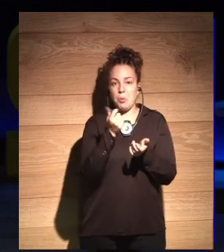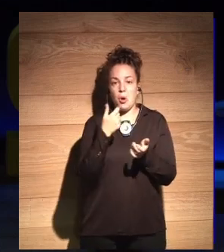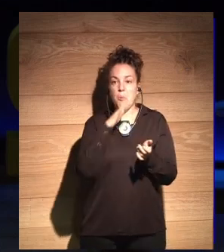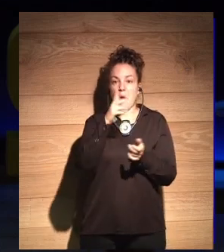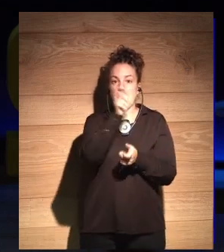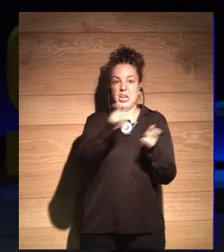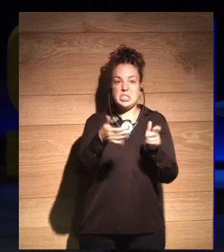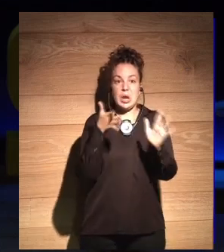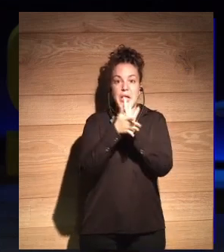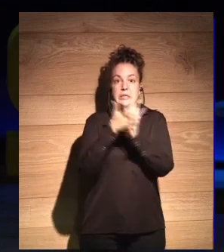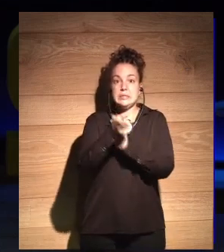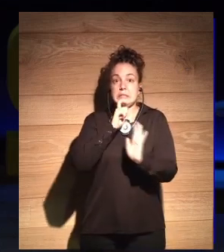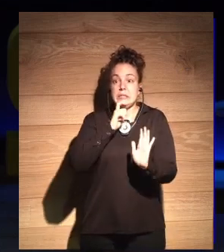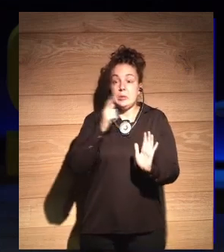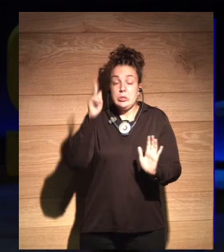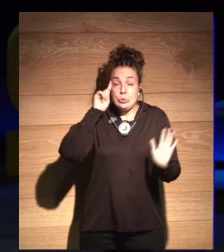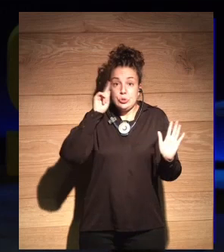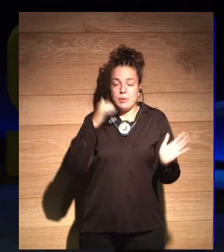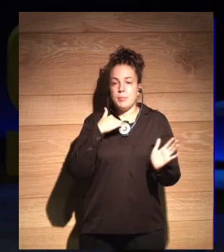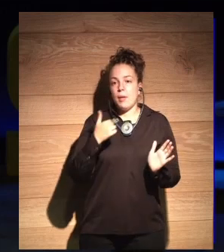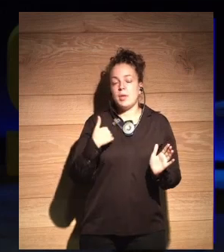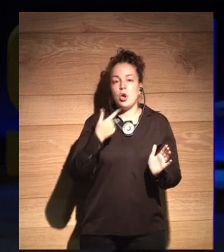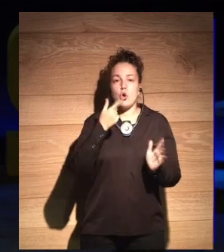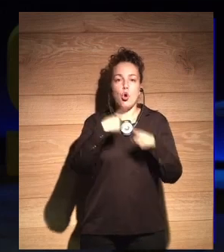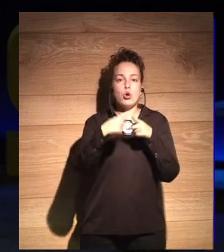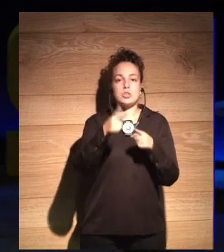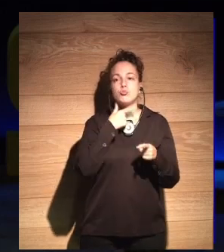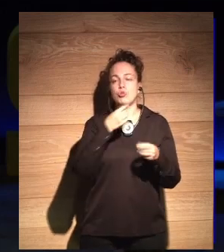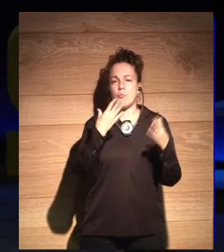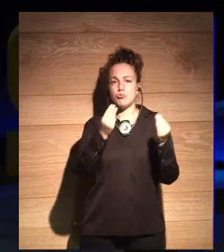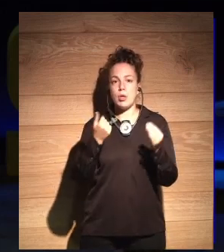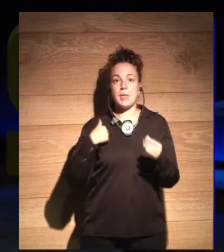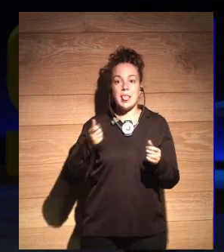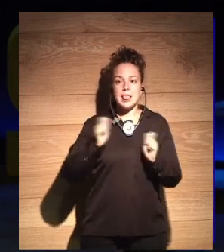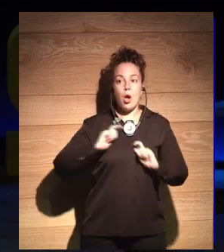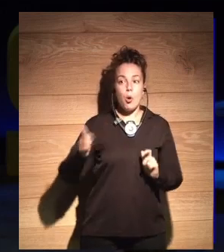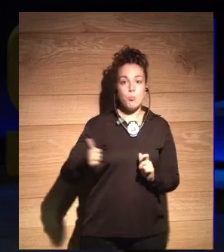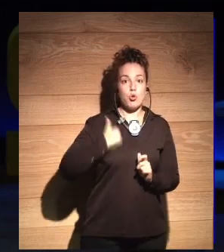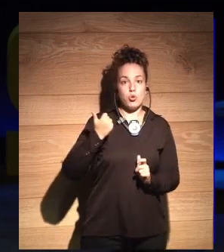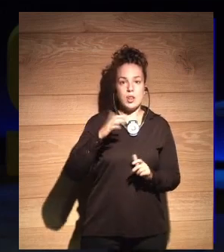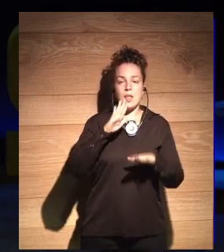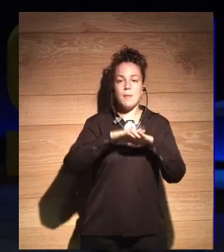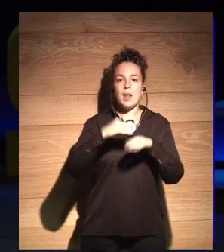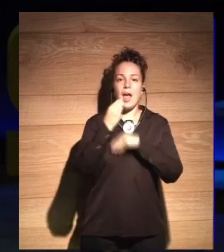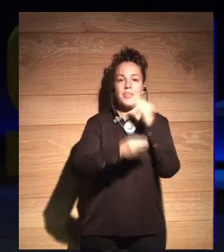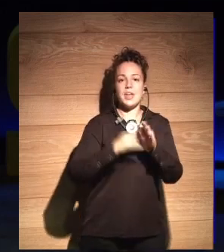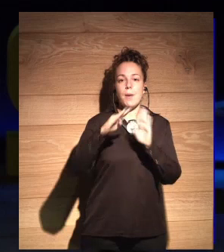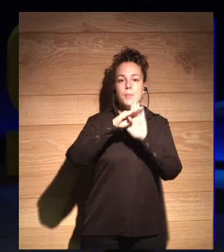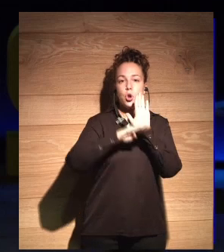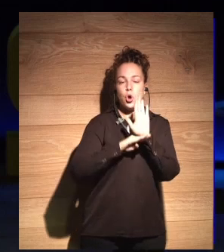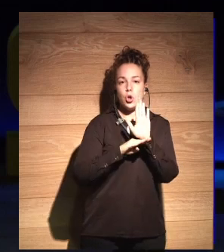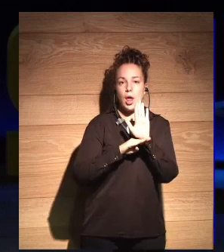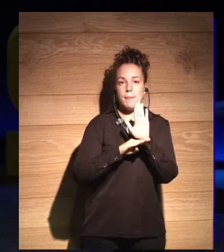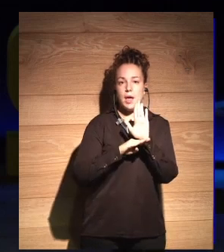sometimes, but I was given the opportunity to do a artist in residency program in New York City at a place called